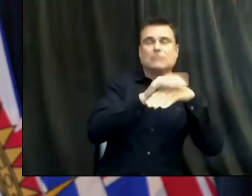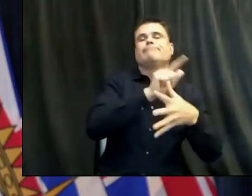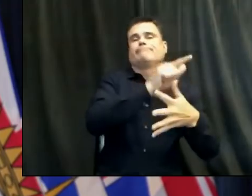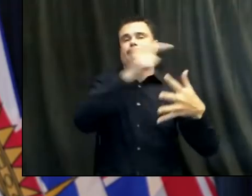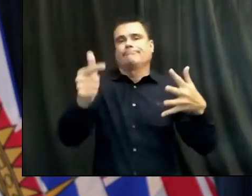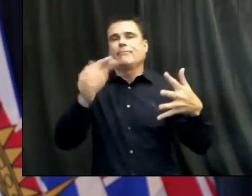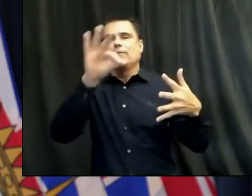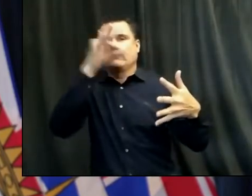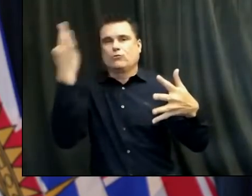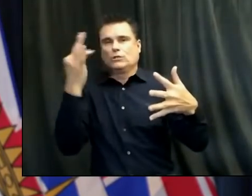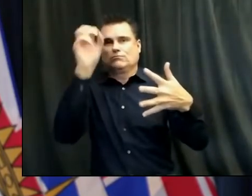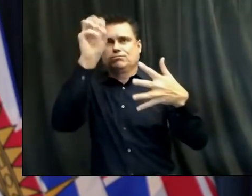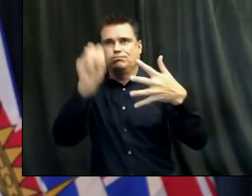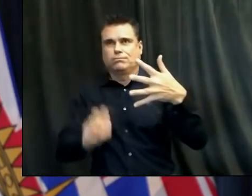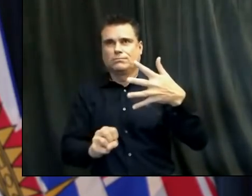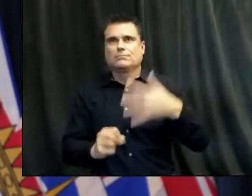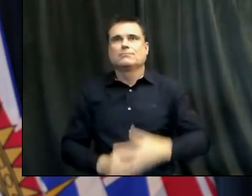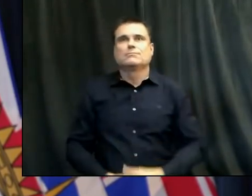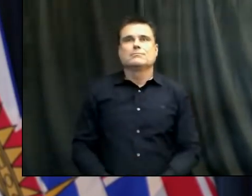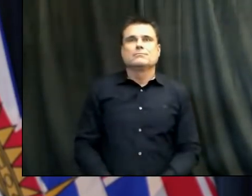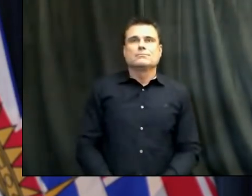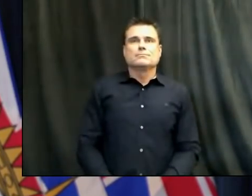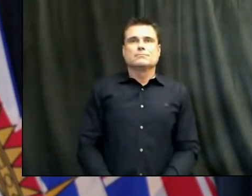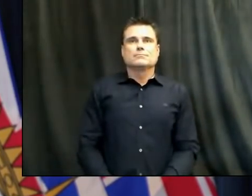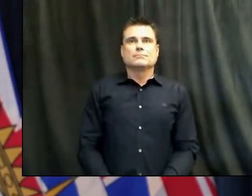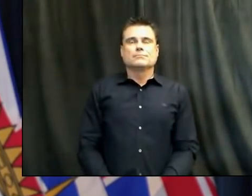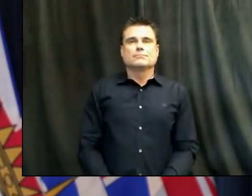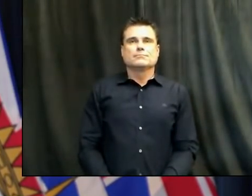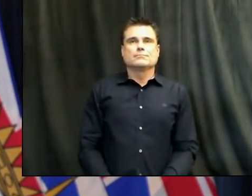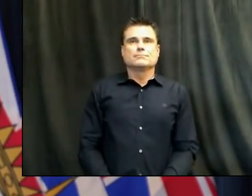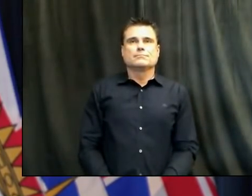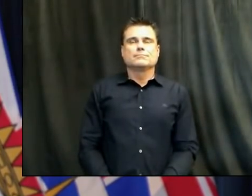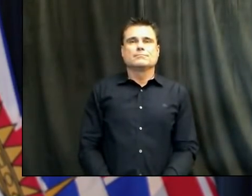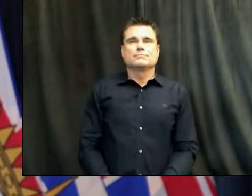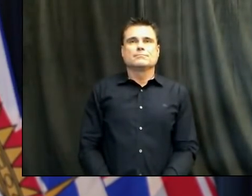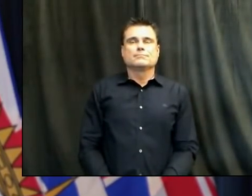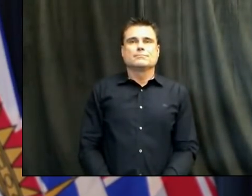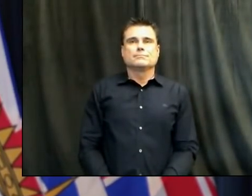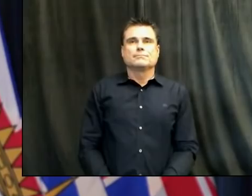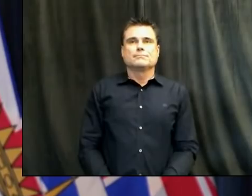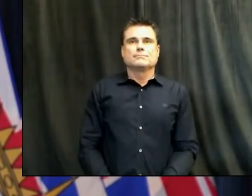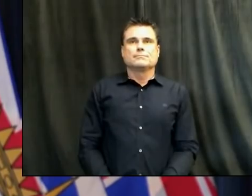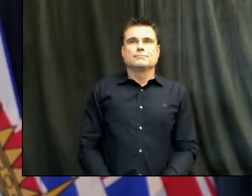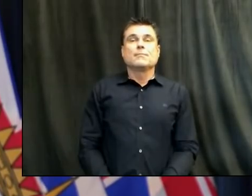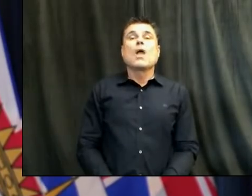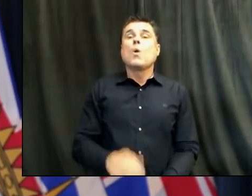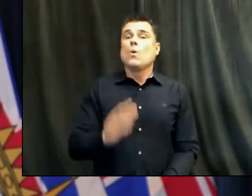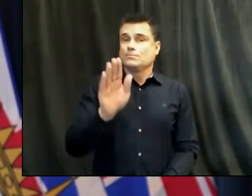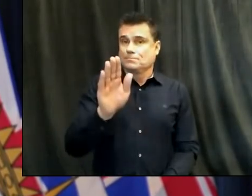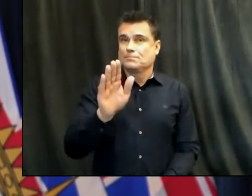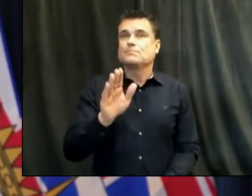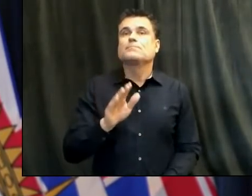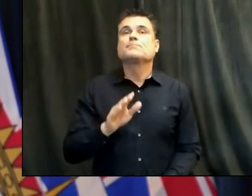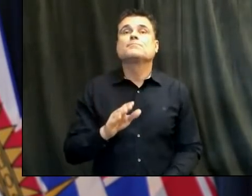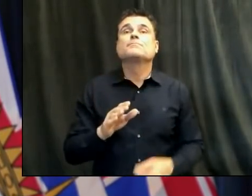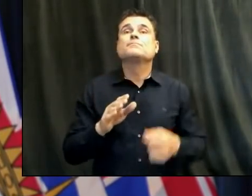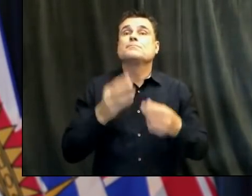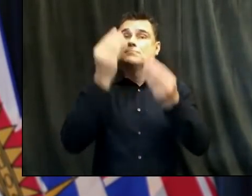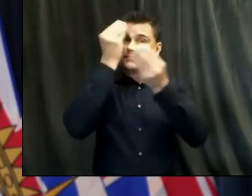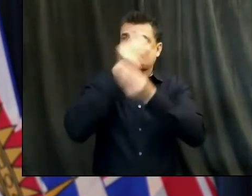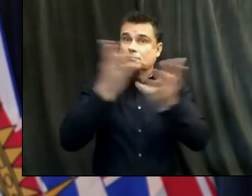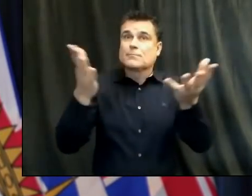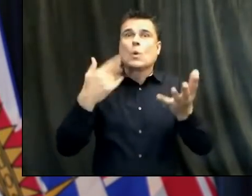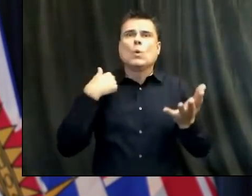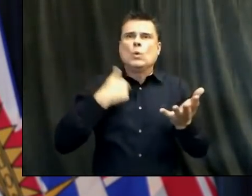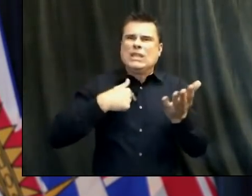from my colleagues across the country, as well as public health. And, of course, it will be in consultation with the minister and the